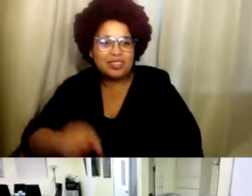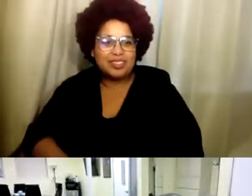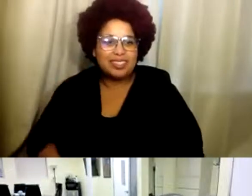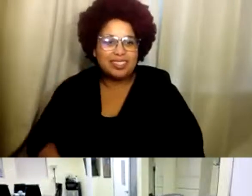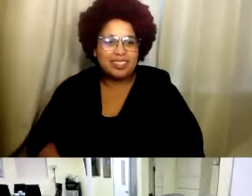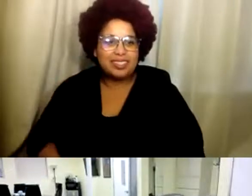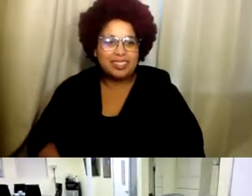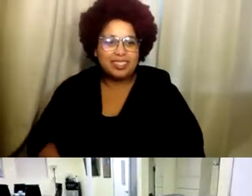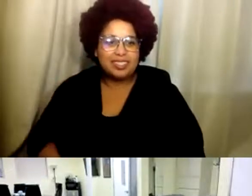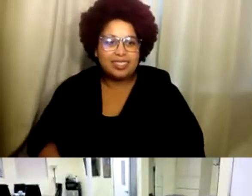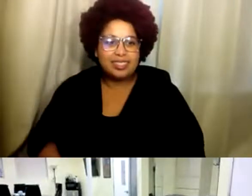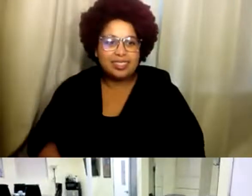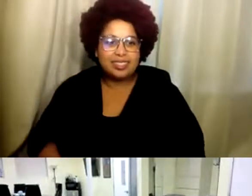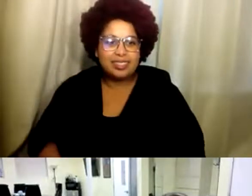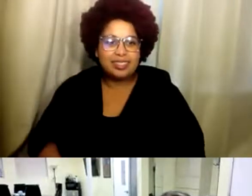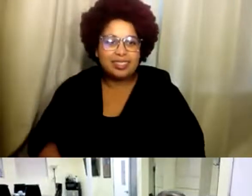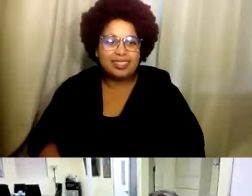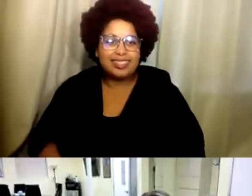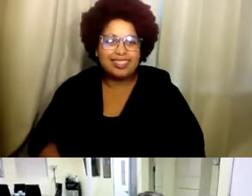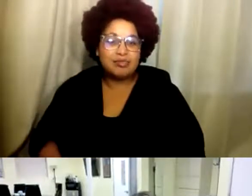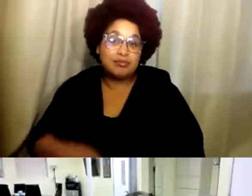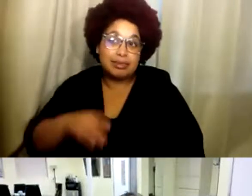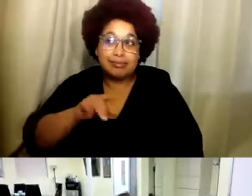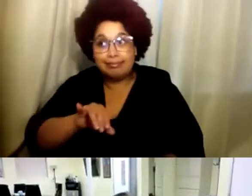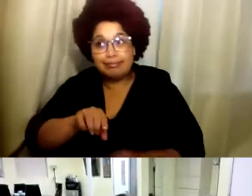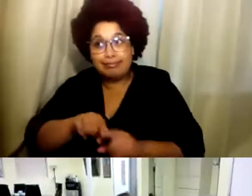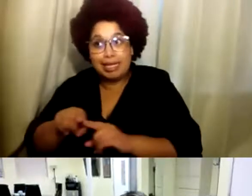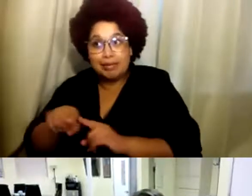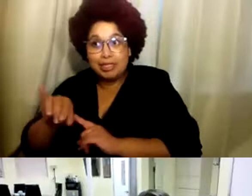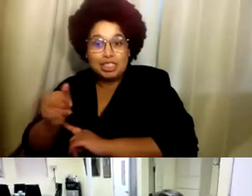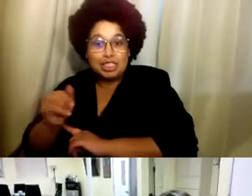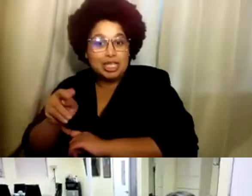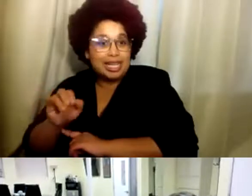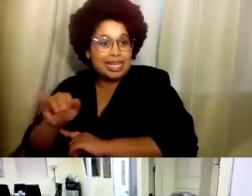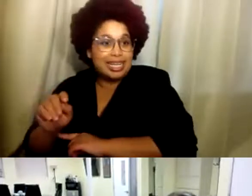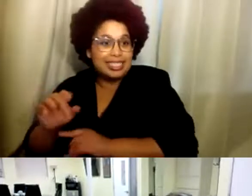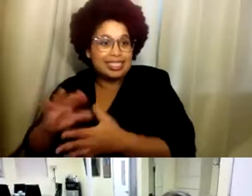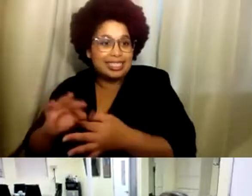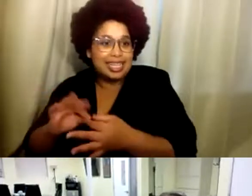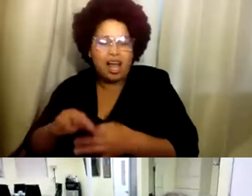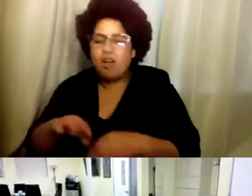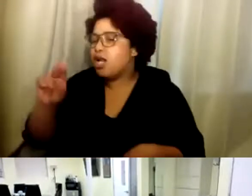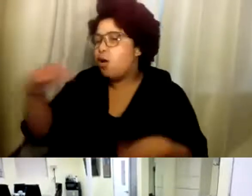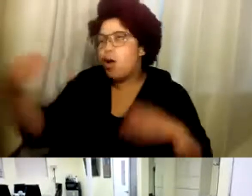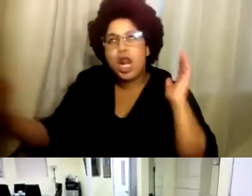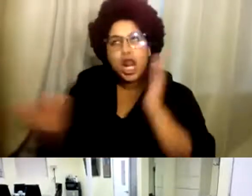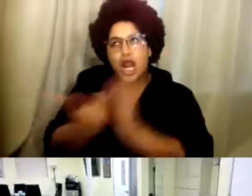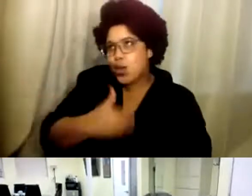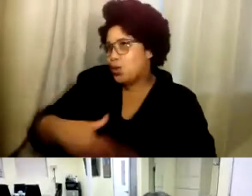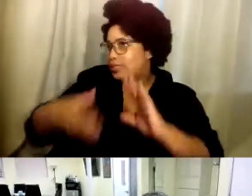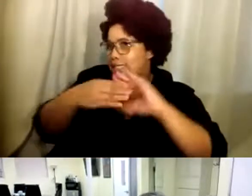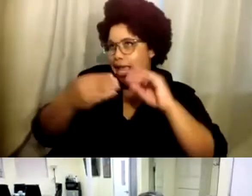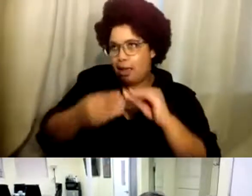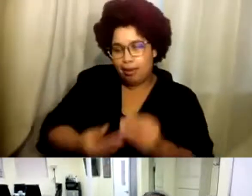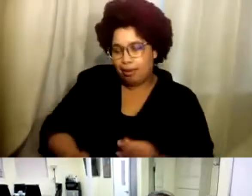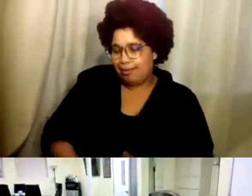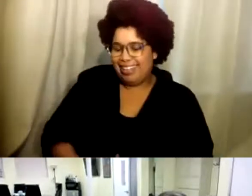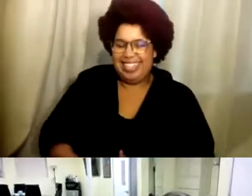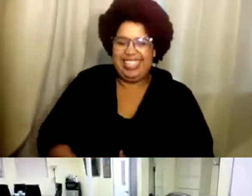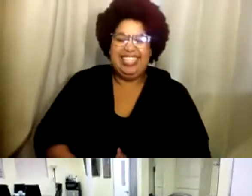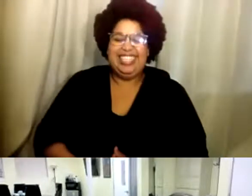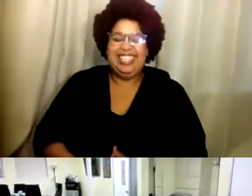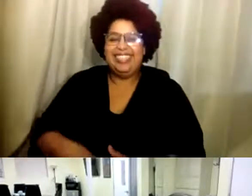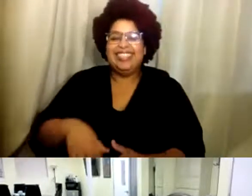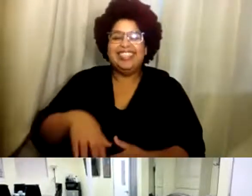I need to say ditto what Janet said. No, you don't get to ditto that. You have to come up with a new thing. That's part of the deal.